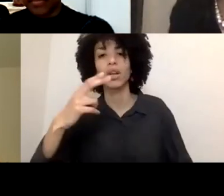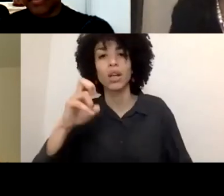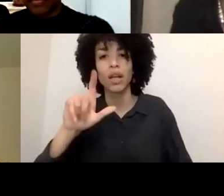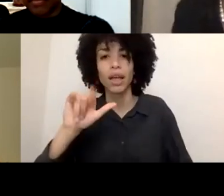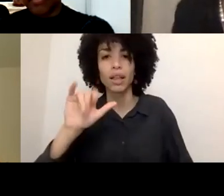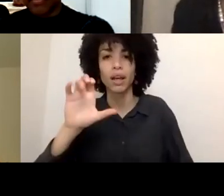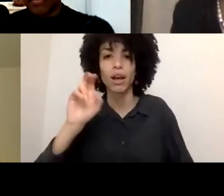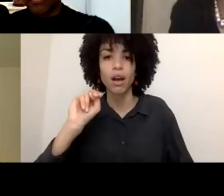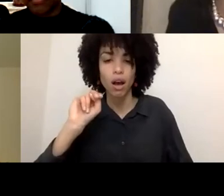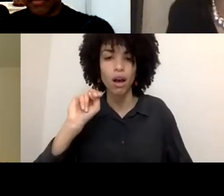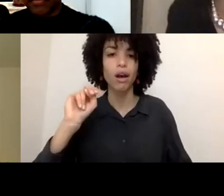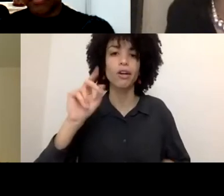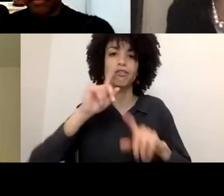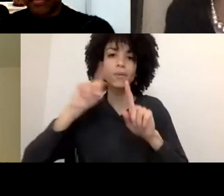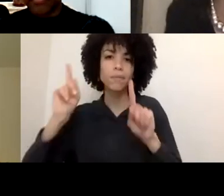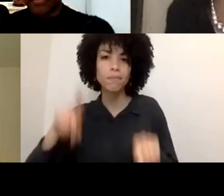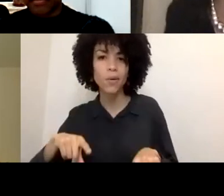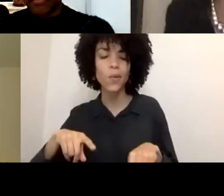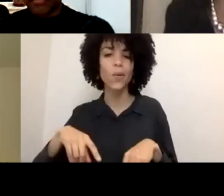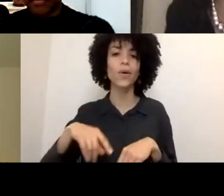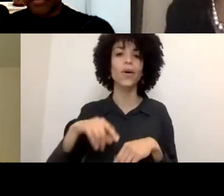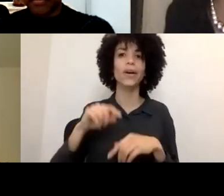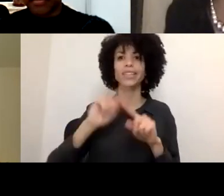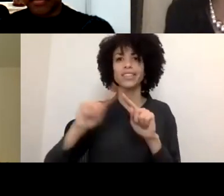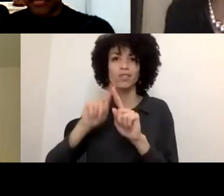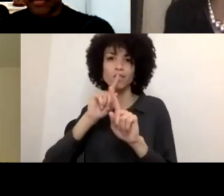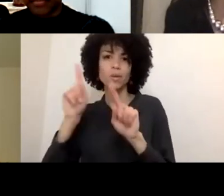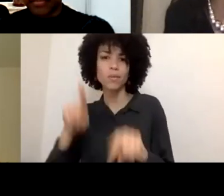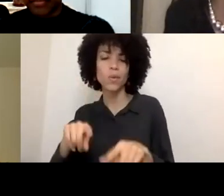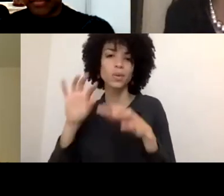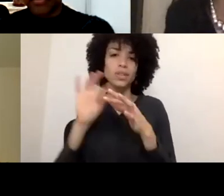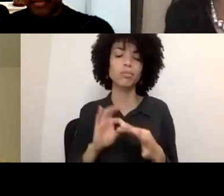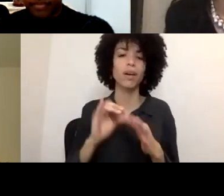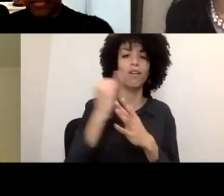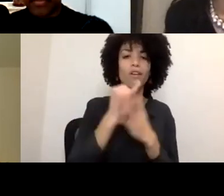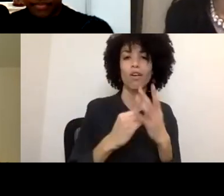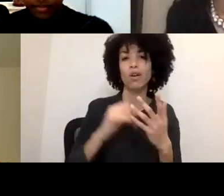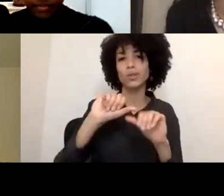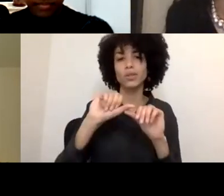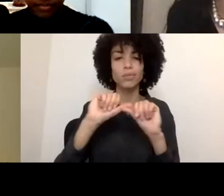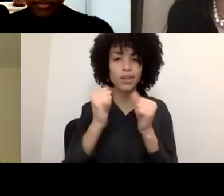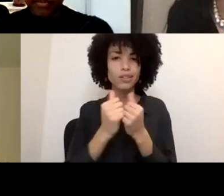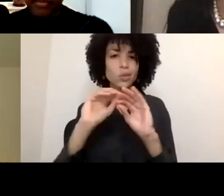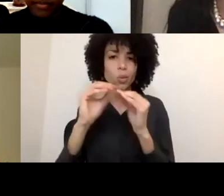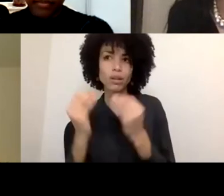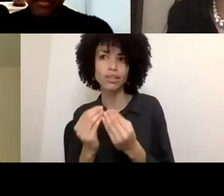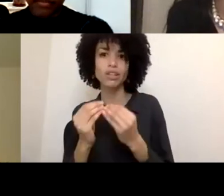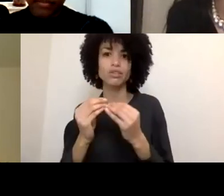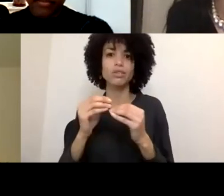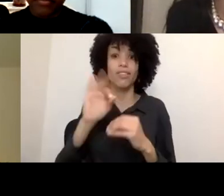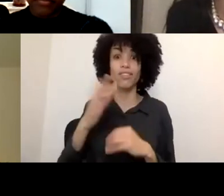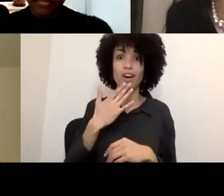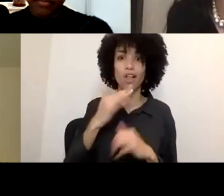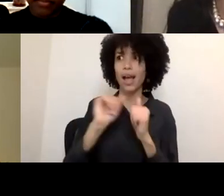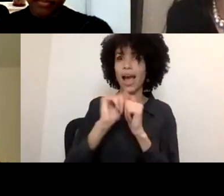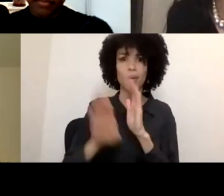Yancey Consulting's report about what it takes for arts organizations of color to thrive. There's lots of research out there. And so